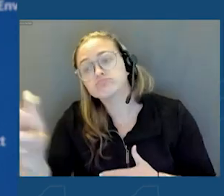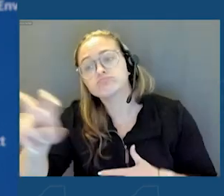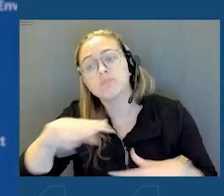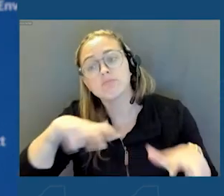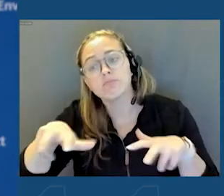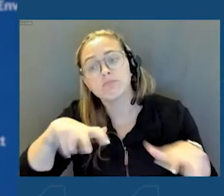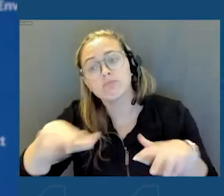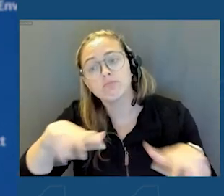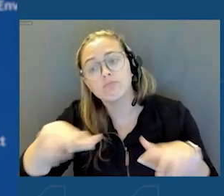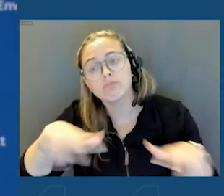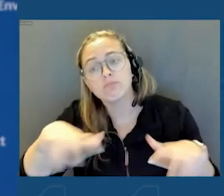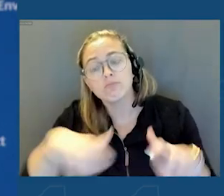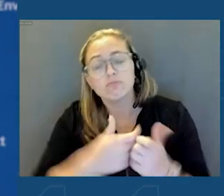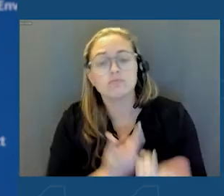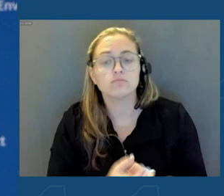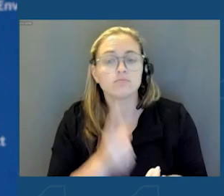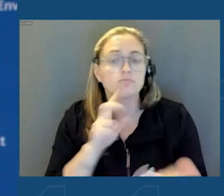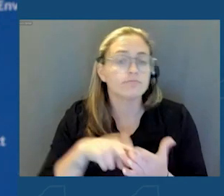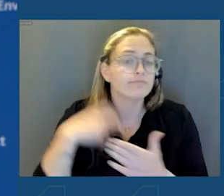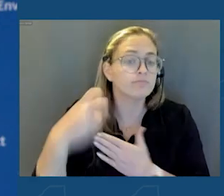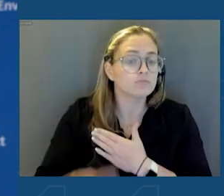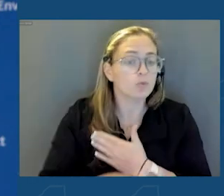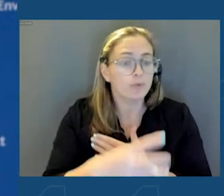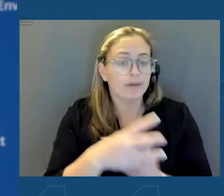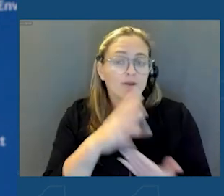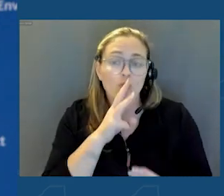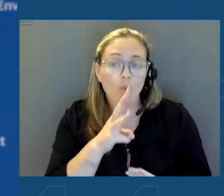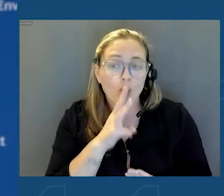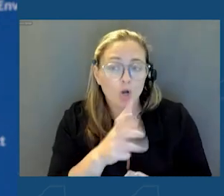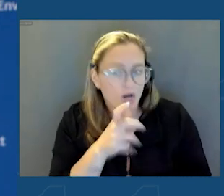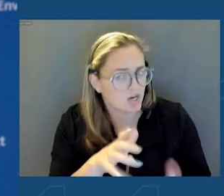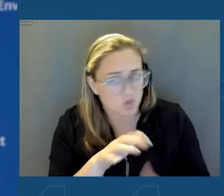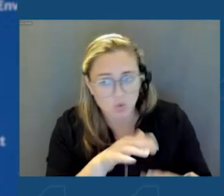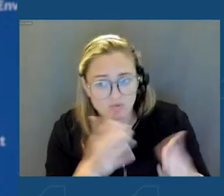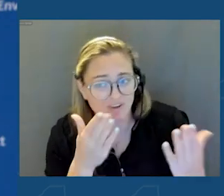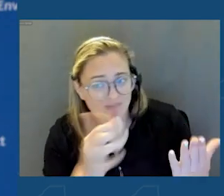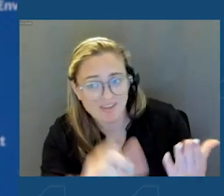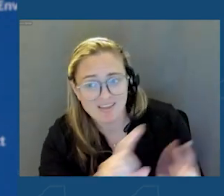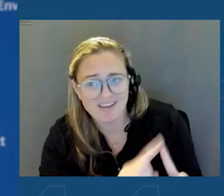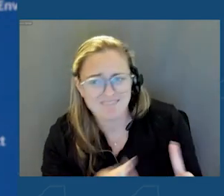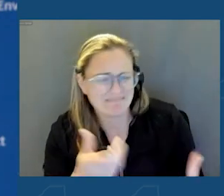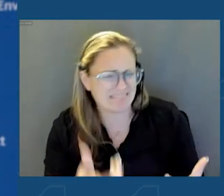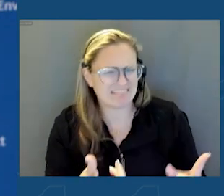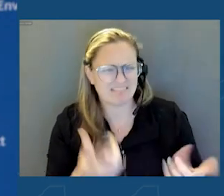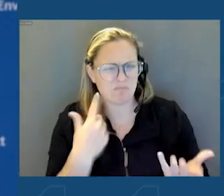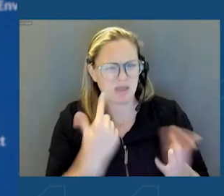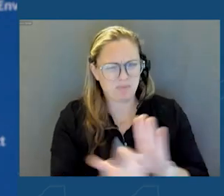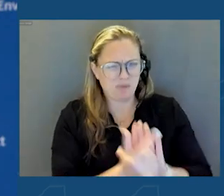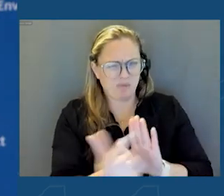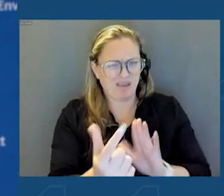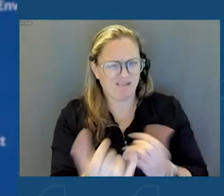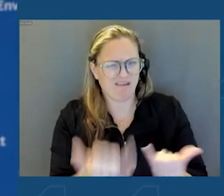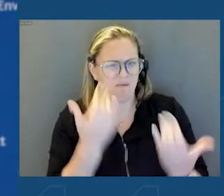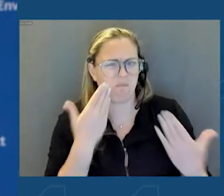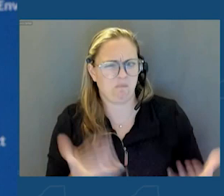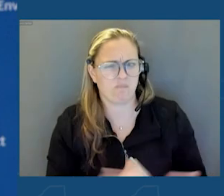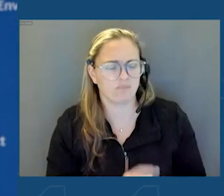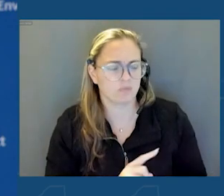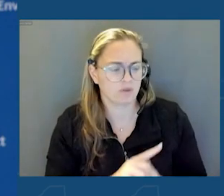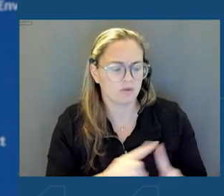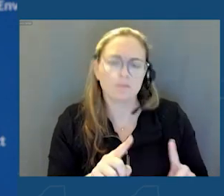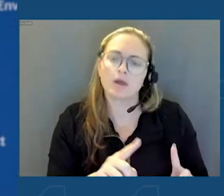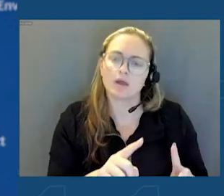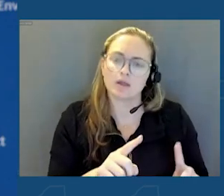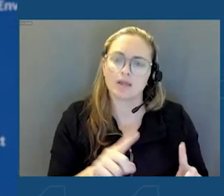the cliffs. I don't recommend that. Actually, it's probably not allowed anymore ever since we did this. Into the Letchworth